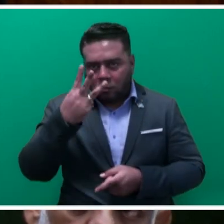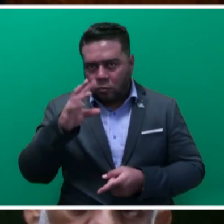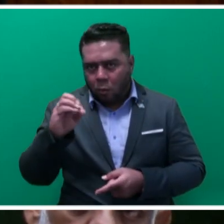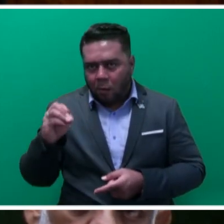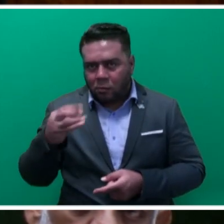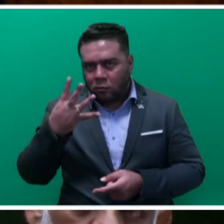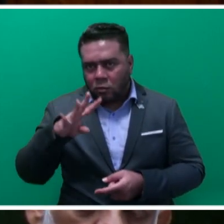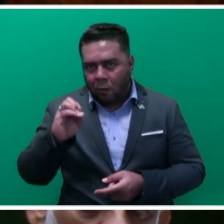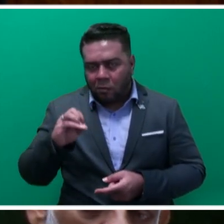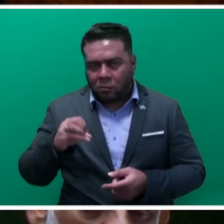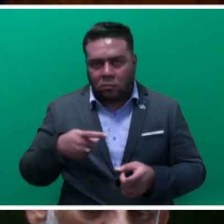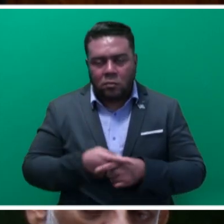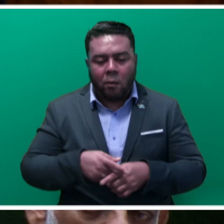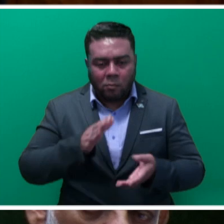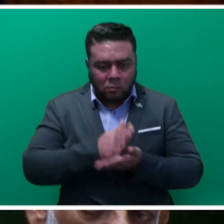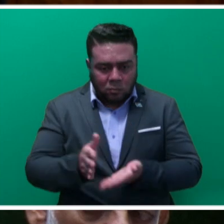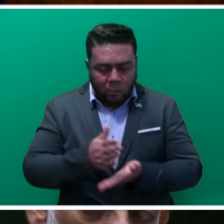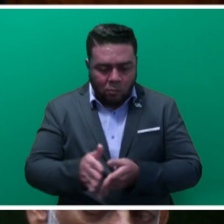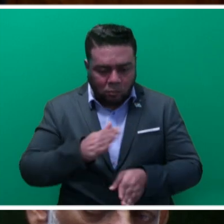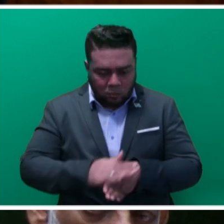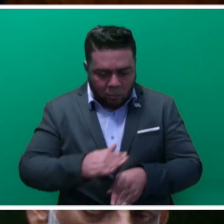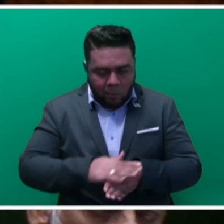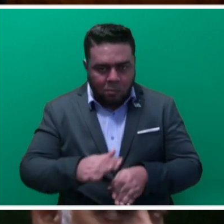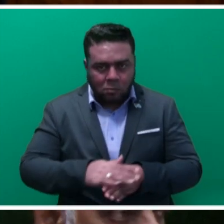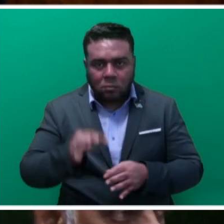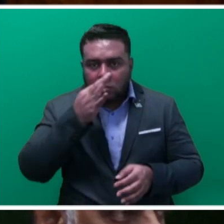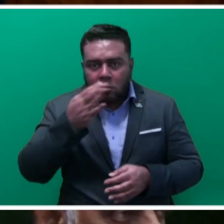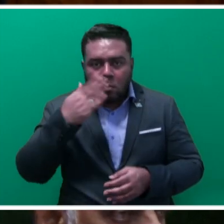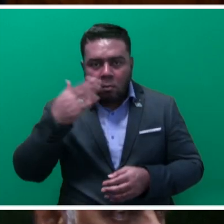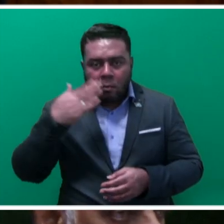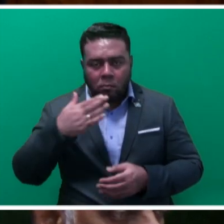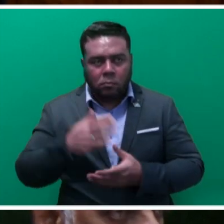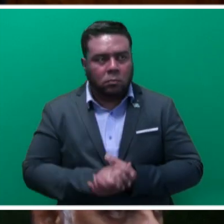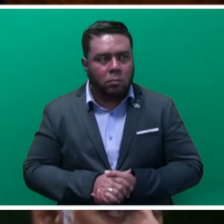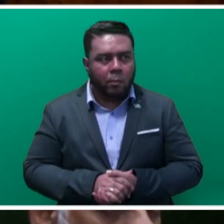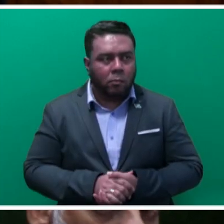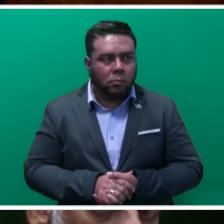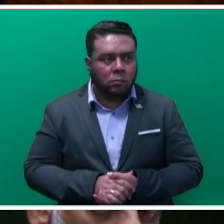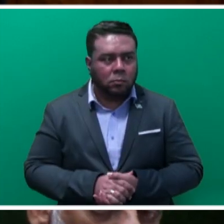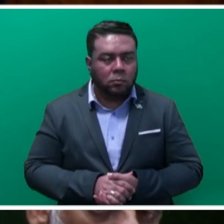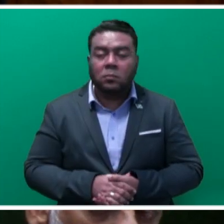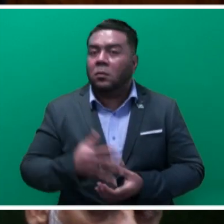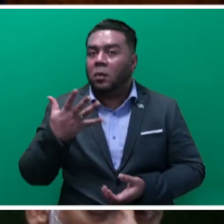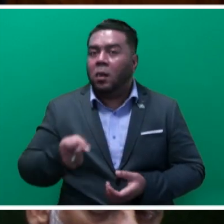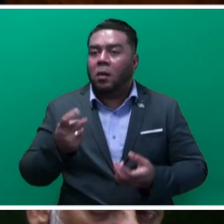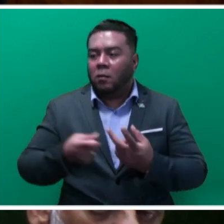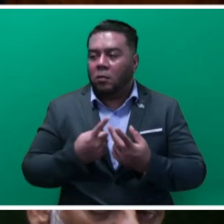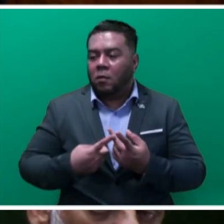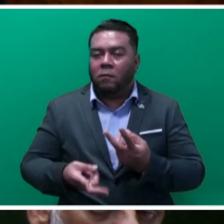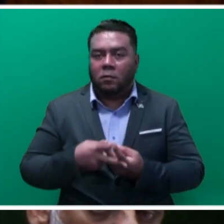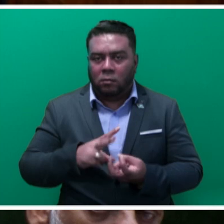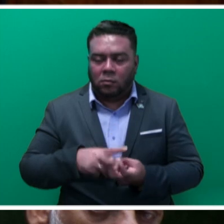340 tons of cassava, 100 tons of nalo, 10 tons of chilies, and 10 tons of vegetables for the export